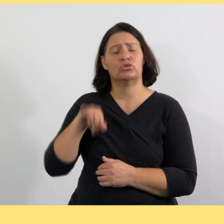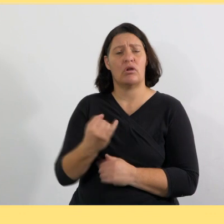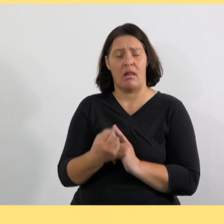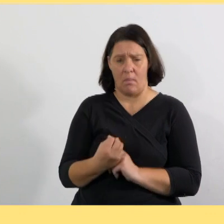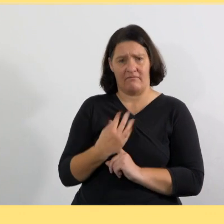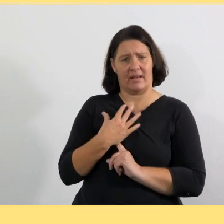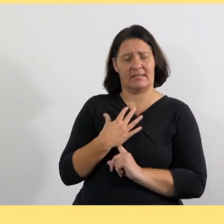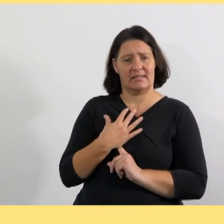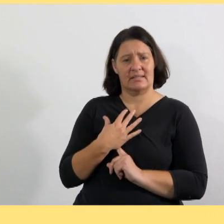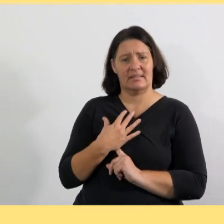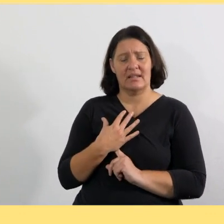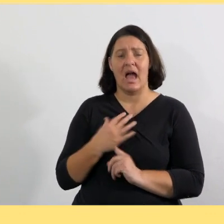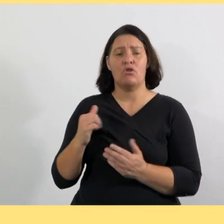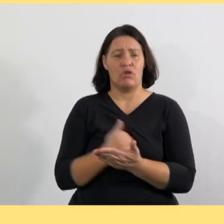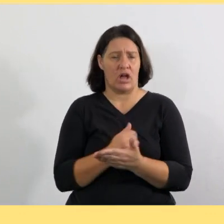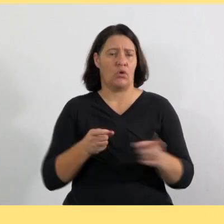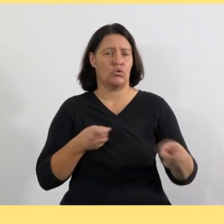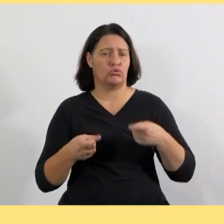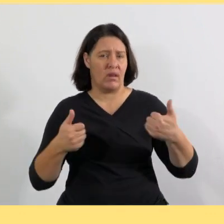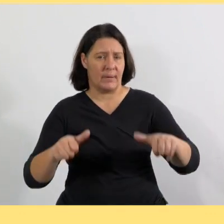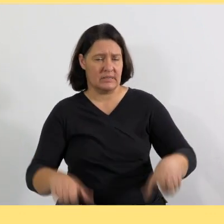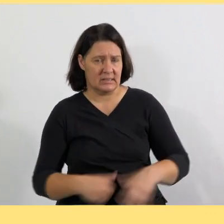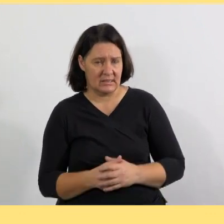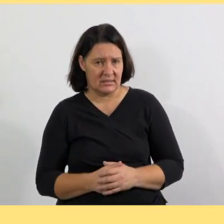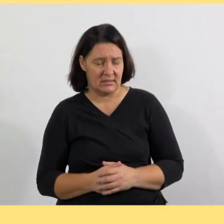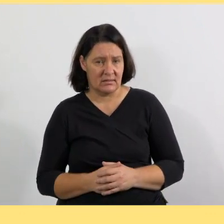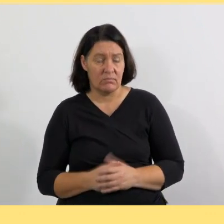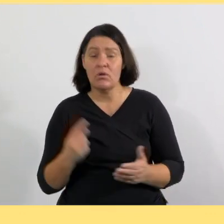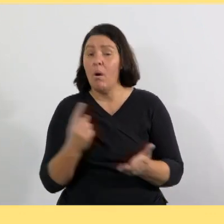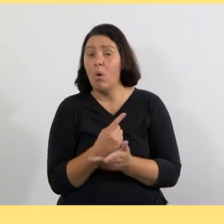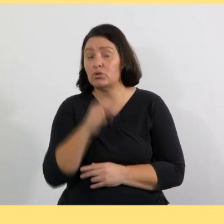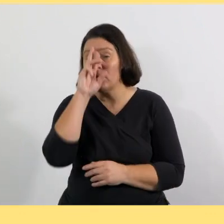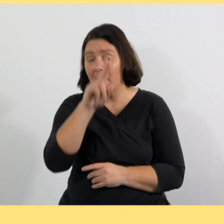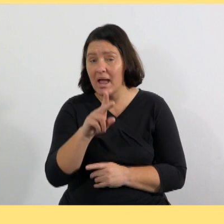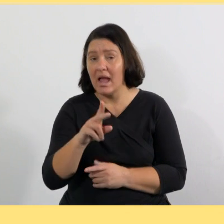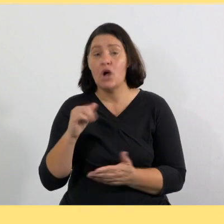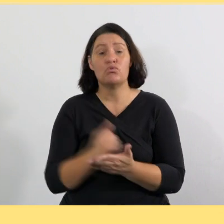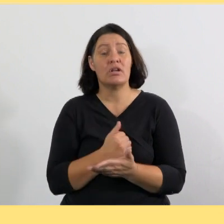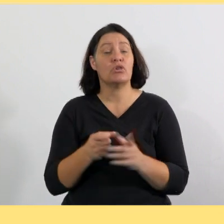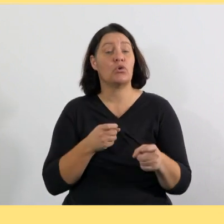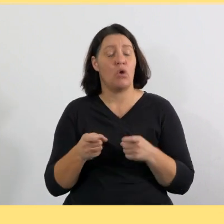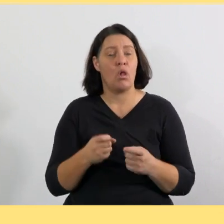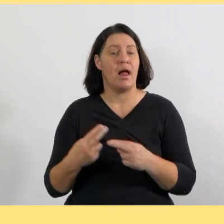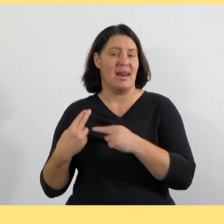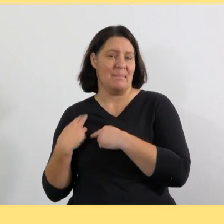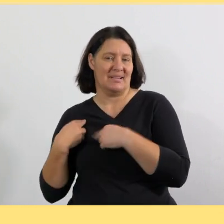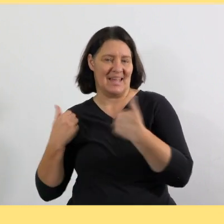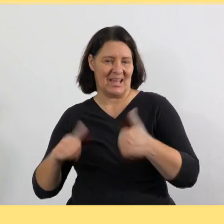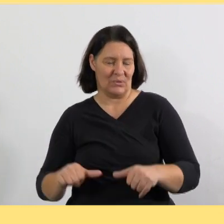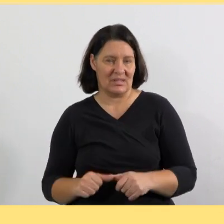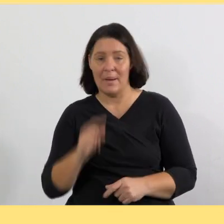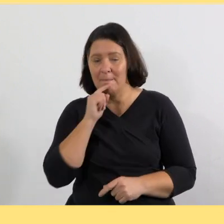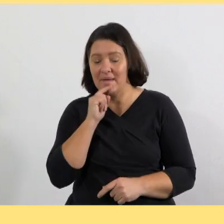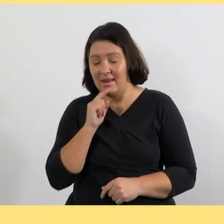creditors journal affect our creditors control account. We should always remember that our creditors control is a liability